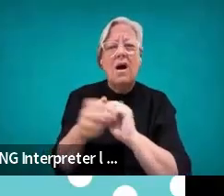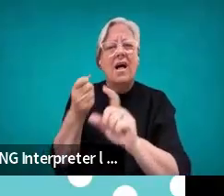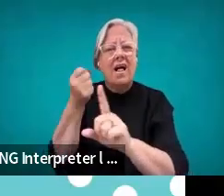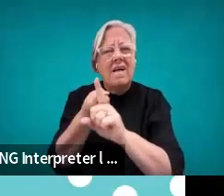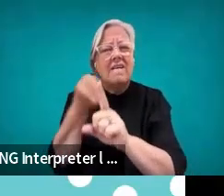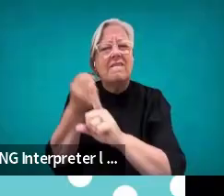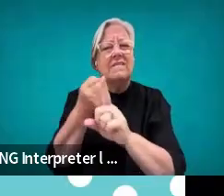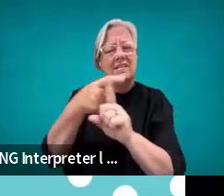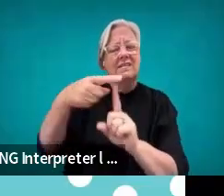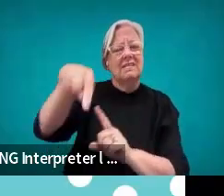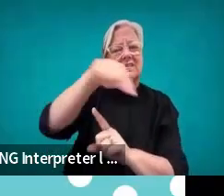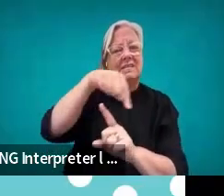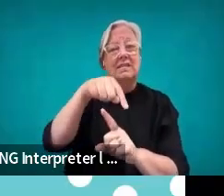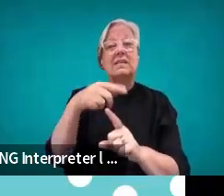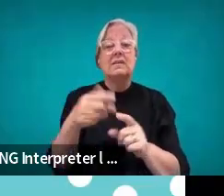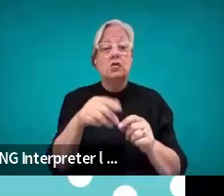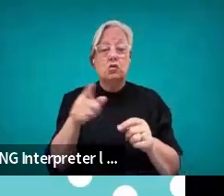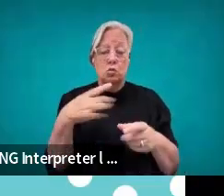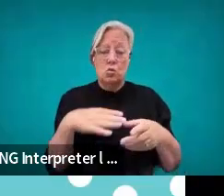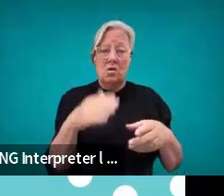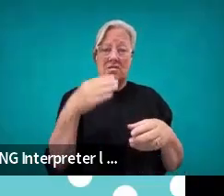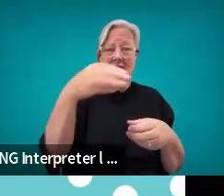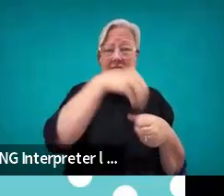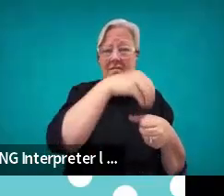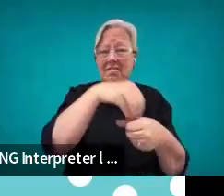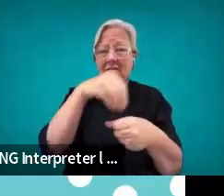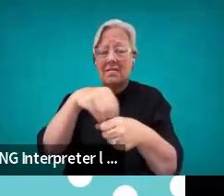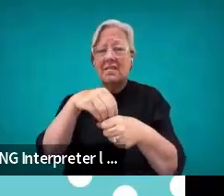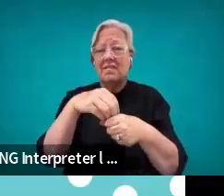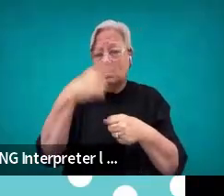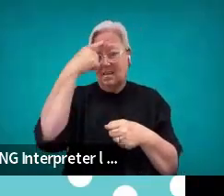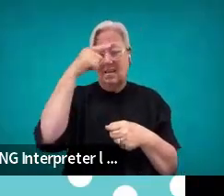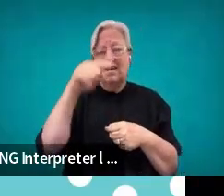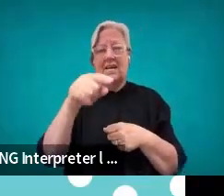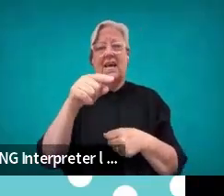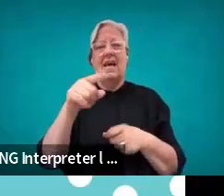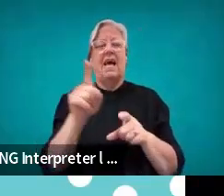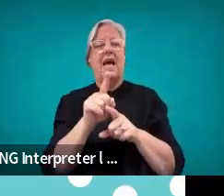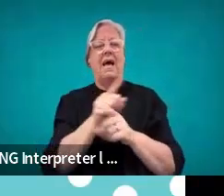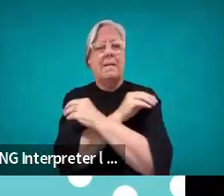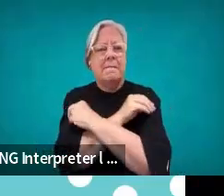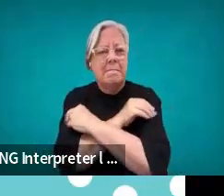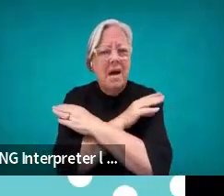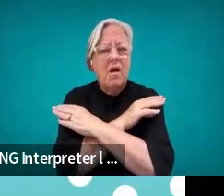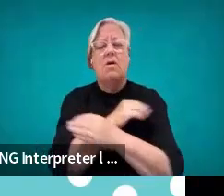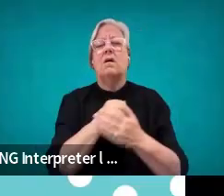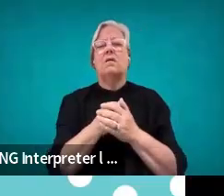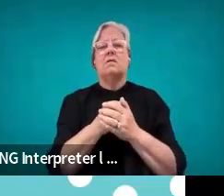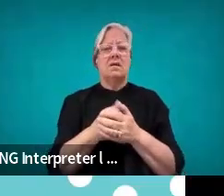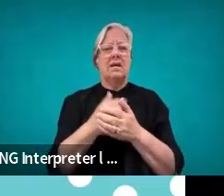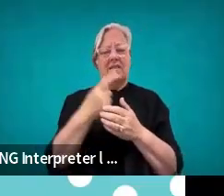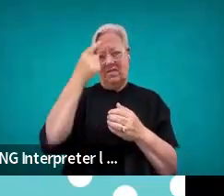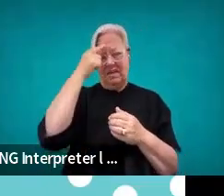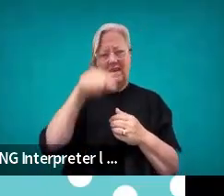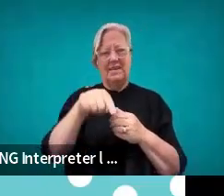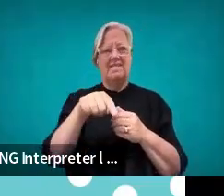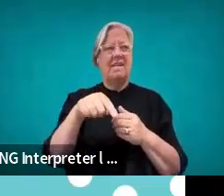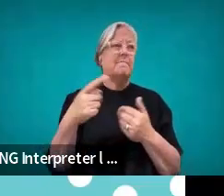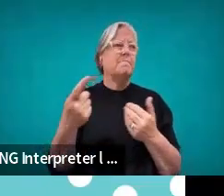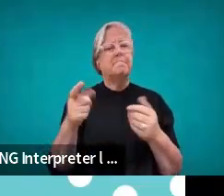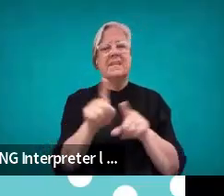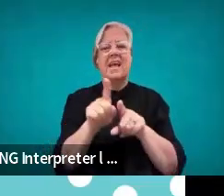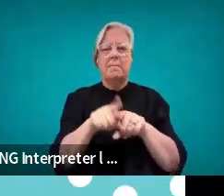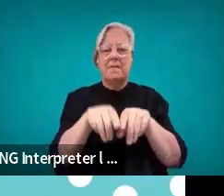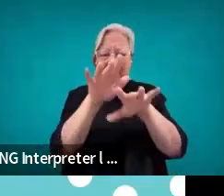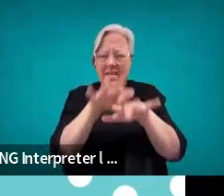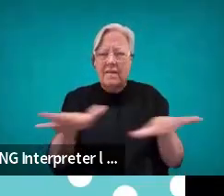alike. Participatory approaches pay attention to power and value diverse perspectives. They help us ensure